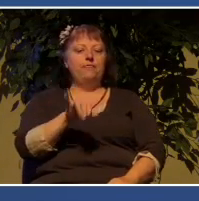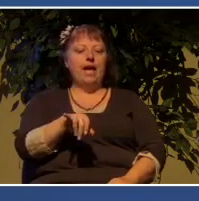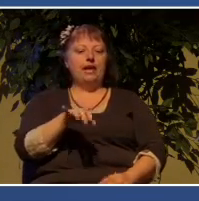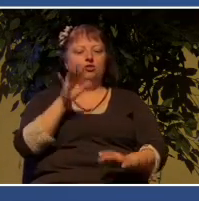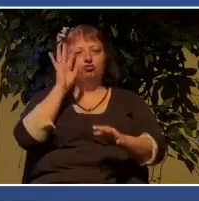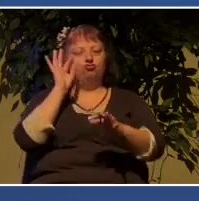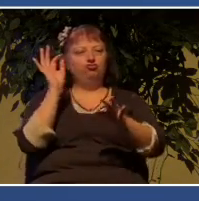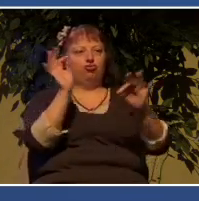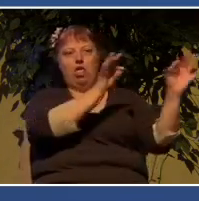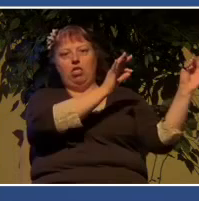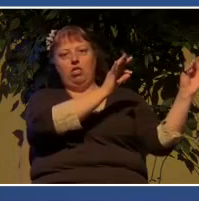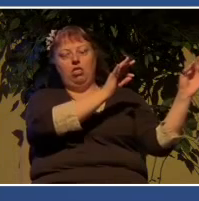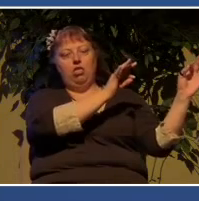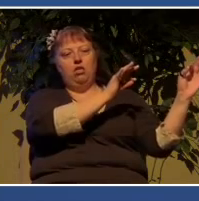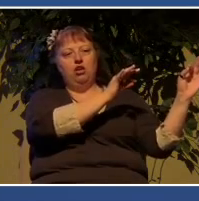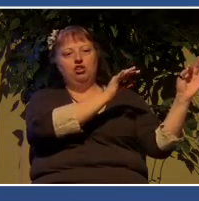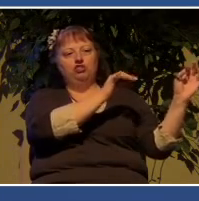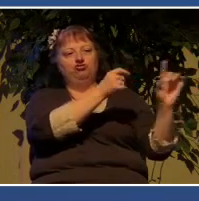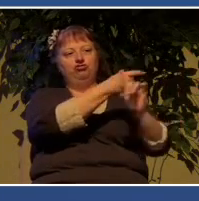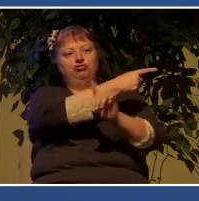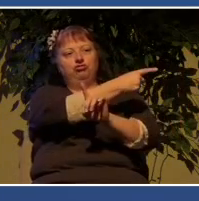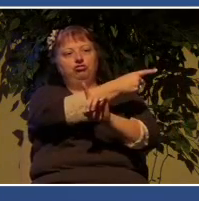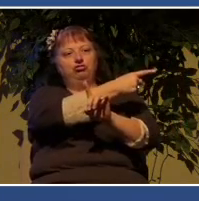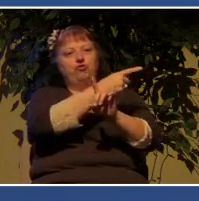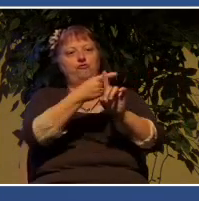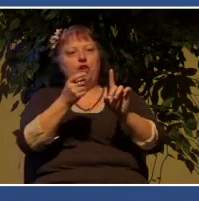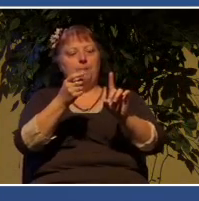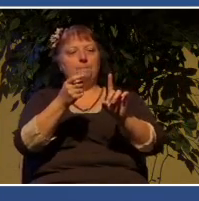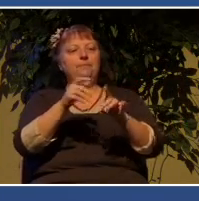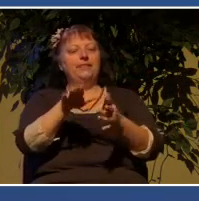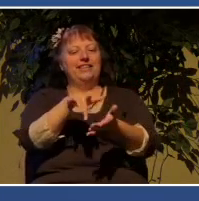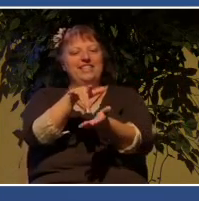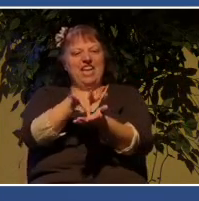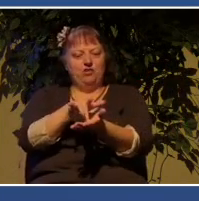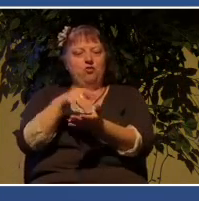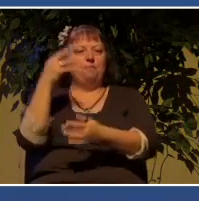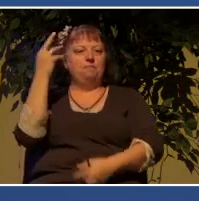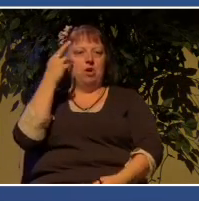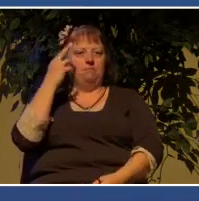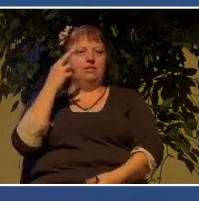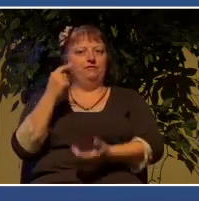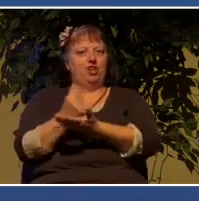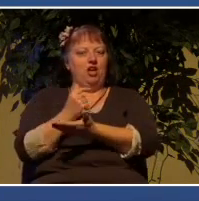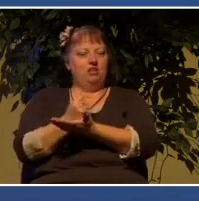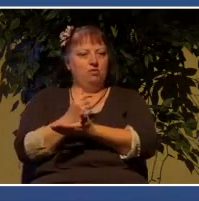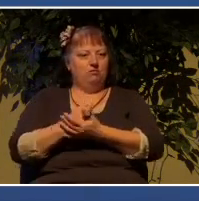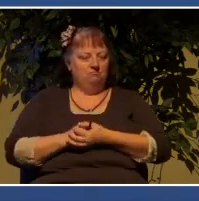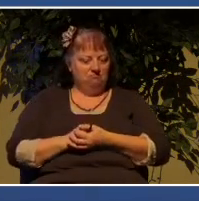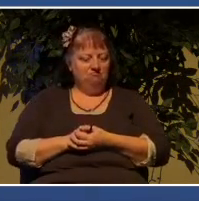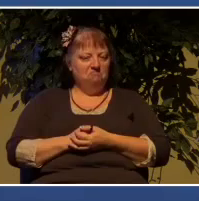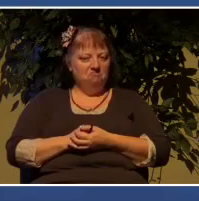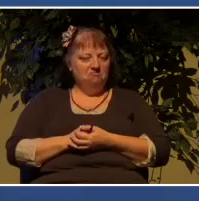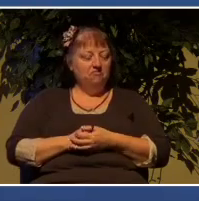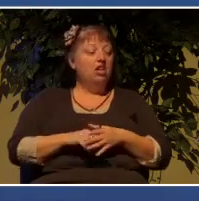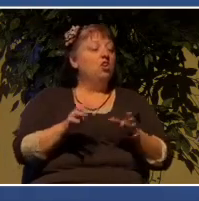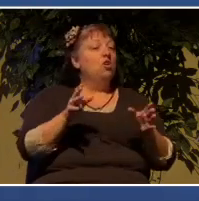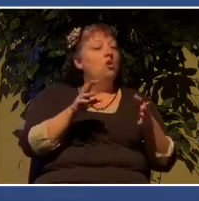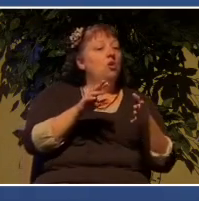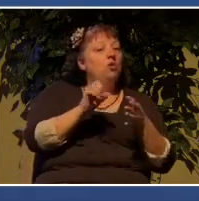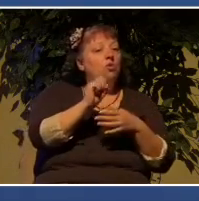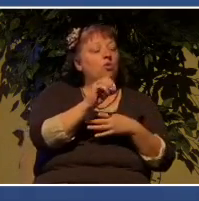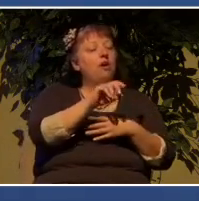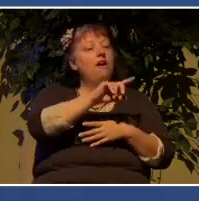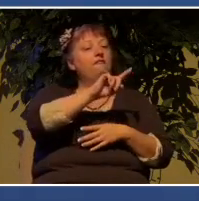central purposes of the gospel. And so it is that here in 1 Corinthians chapter, or in the book of